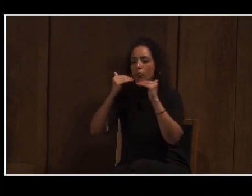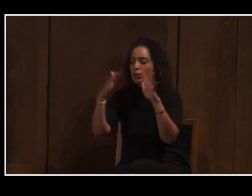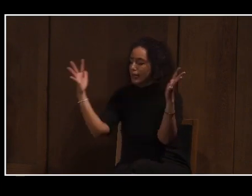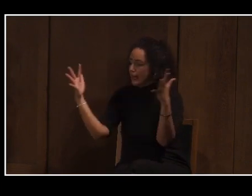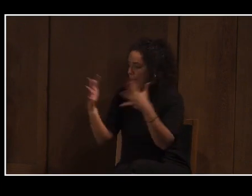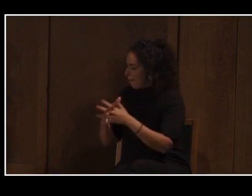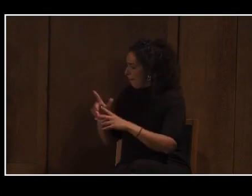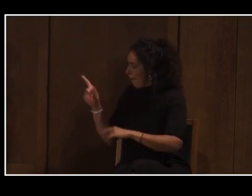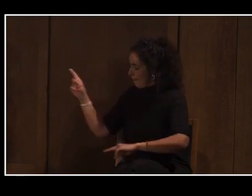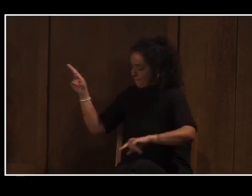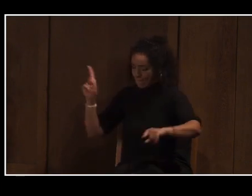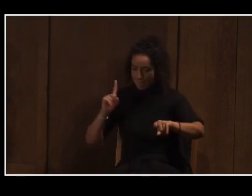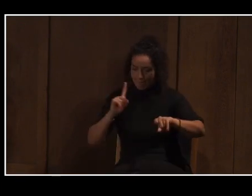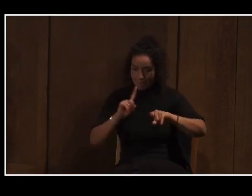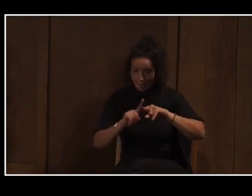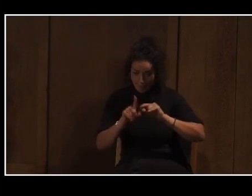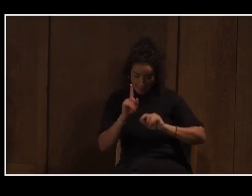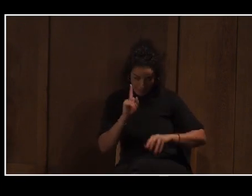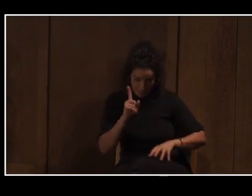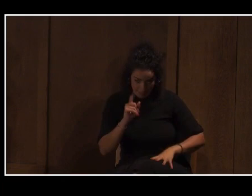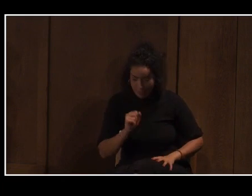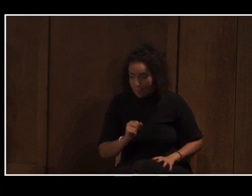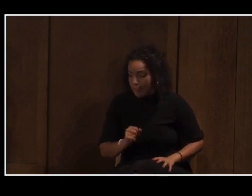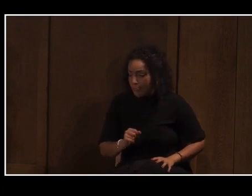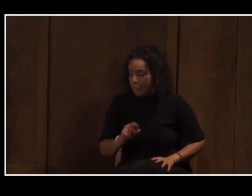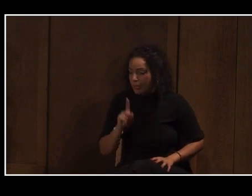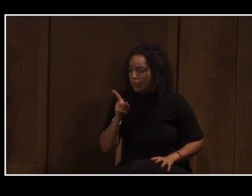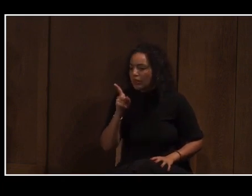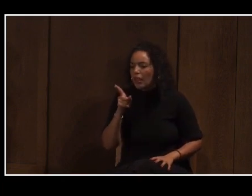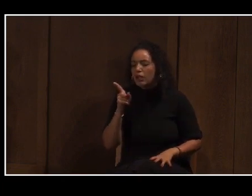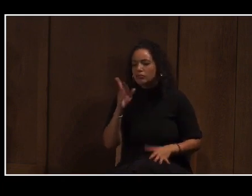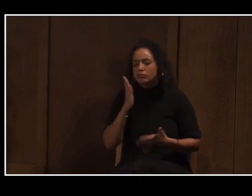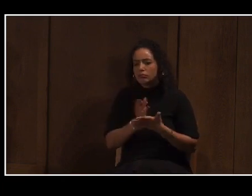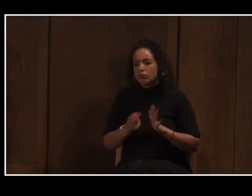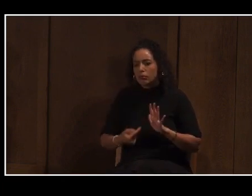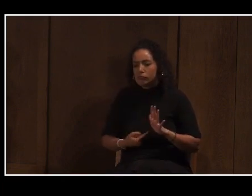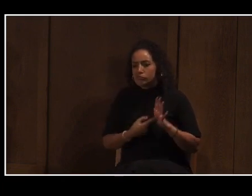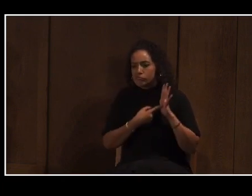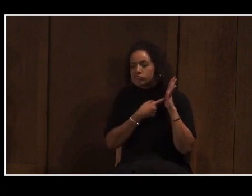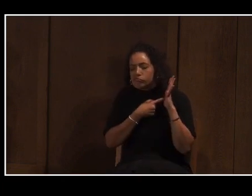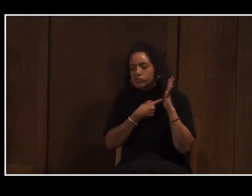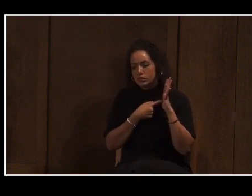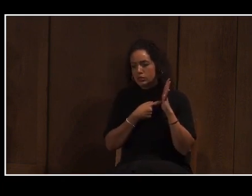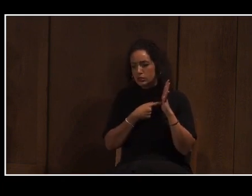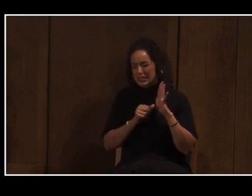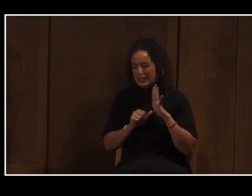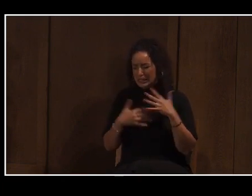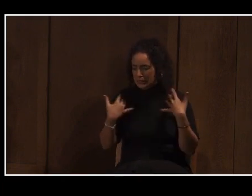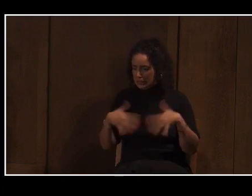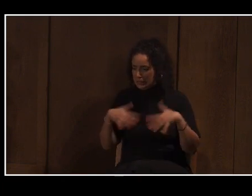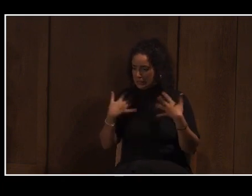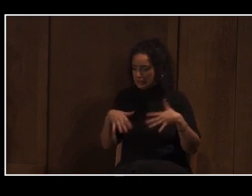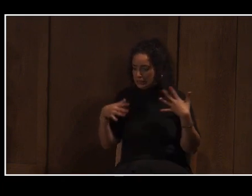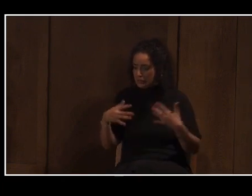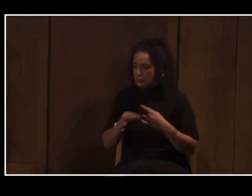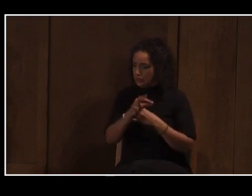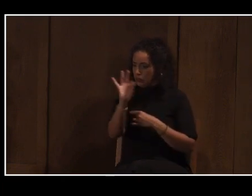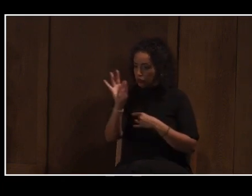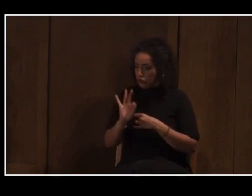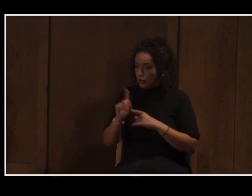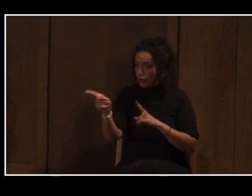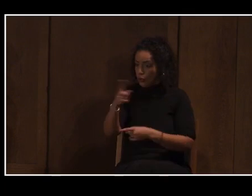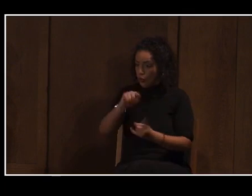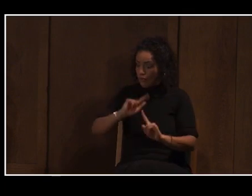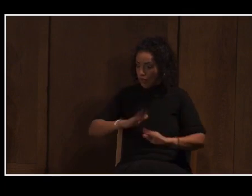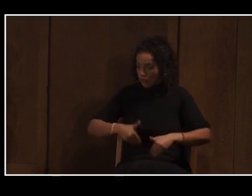I think it's a particularly gargantuan question nowadays because I think we all feel in our guts that there is a democratic